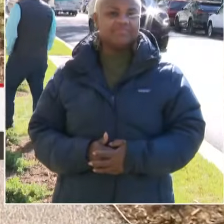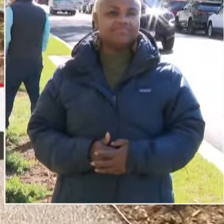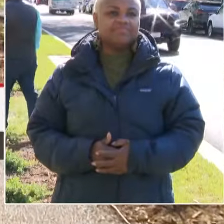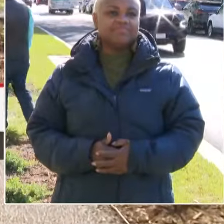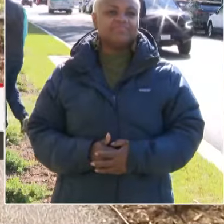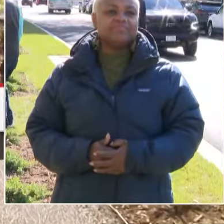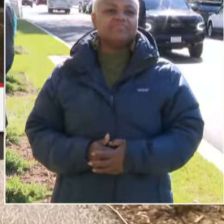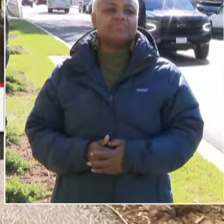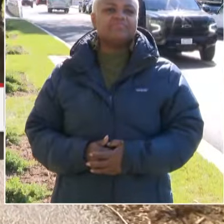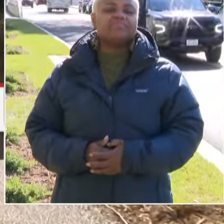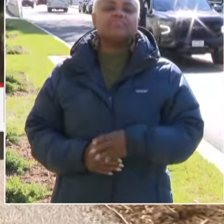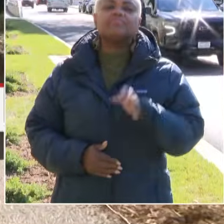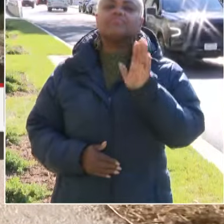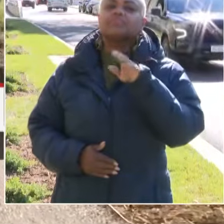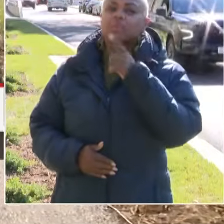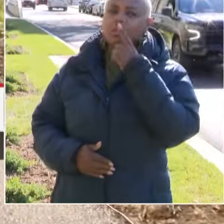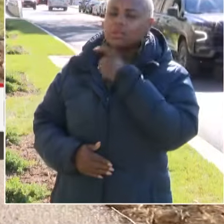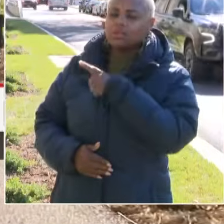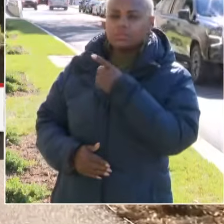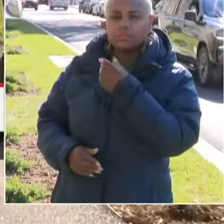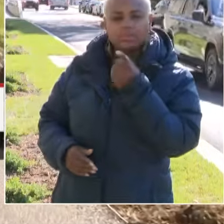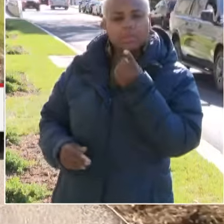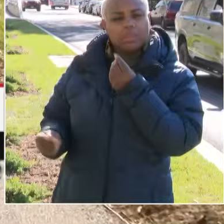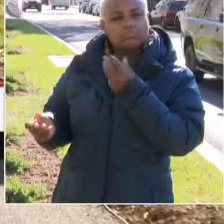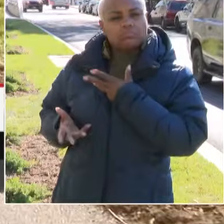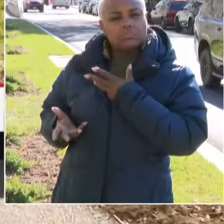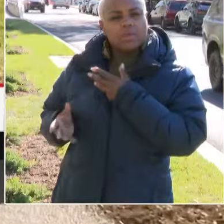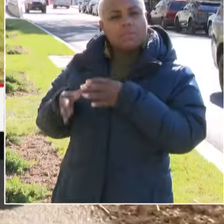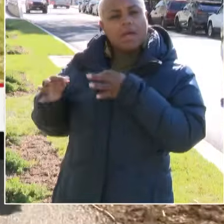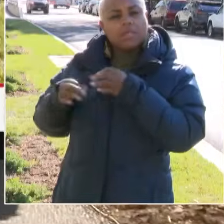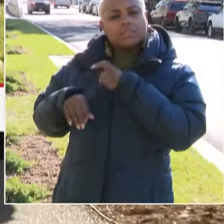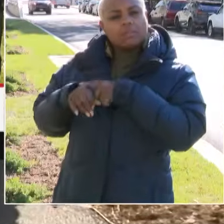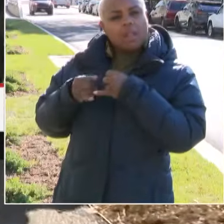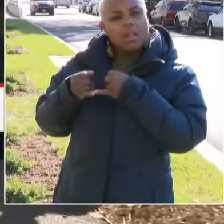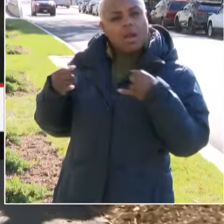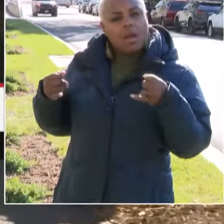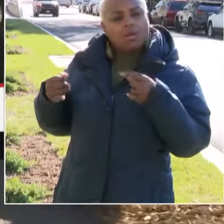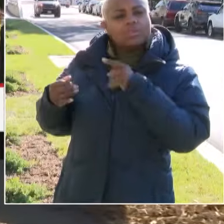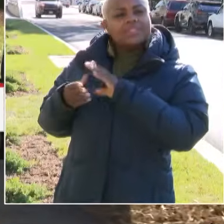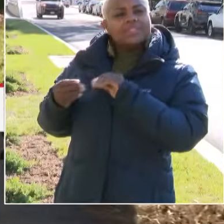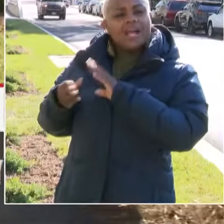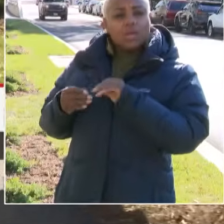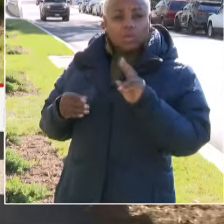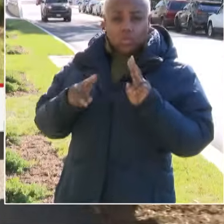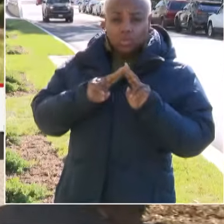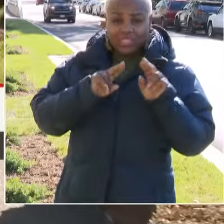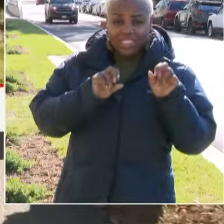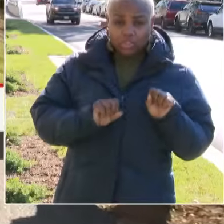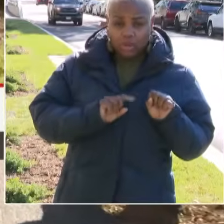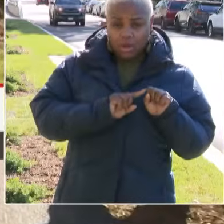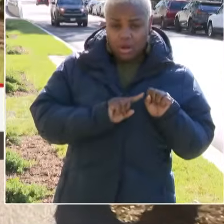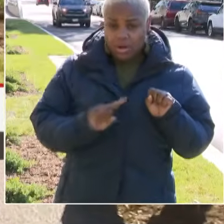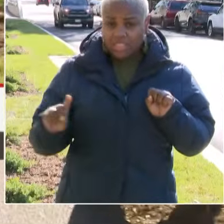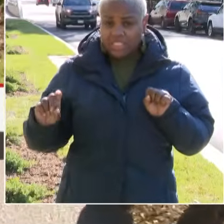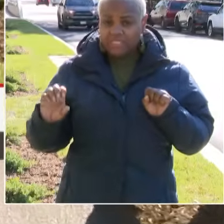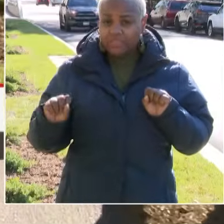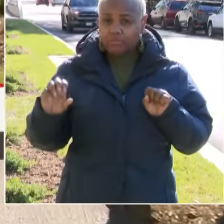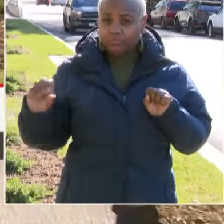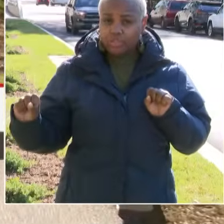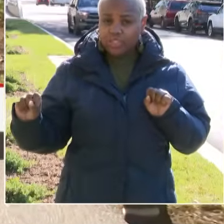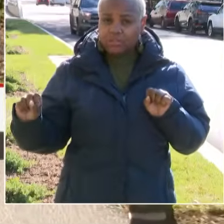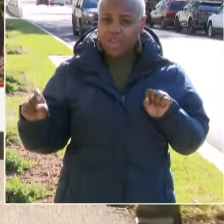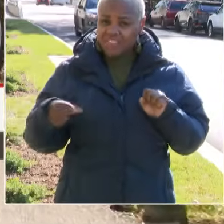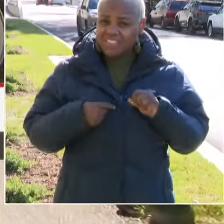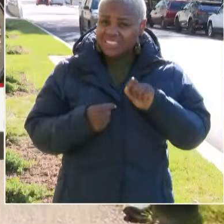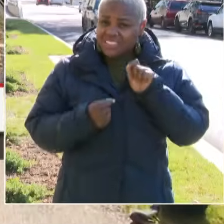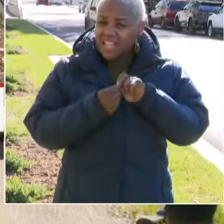Could somebody, is there a timeline? You talked about when it's completed, when Union Station to Silver Spring. Is there a date that you have that you can